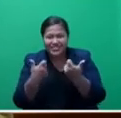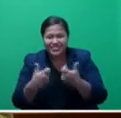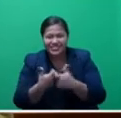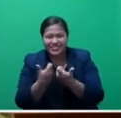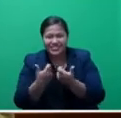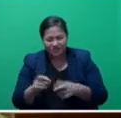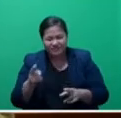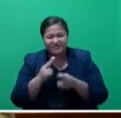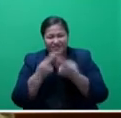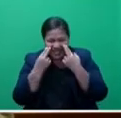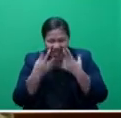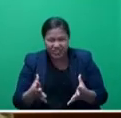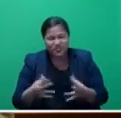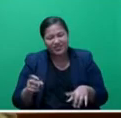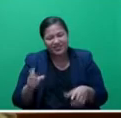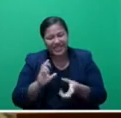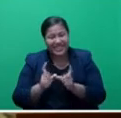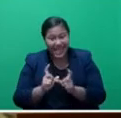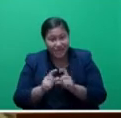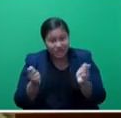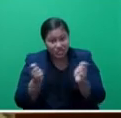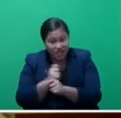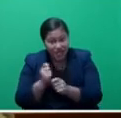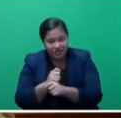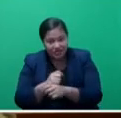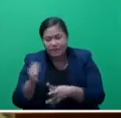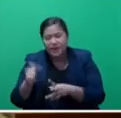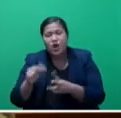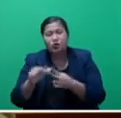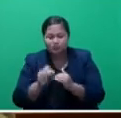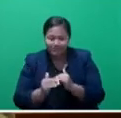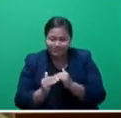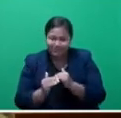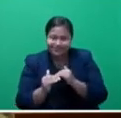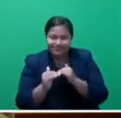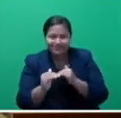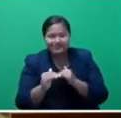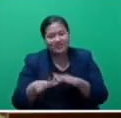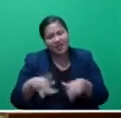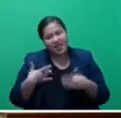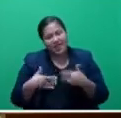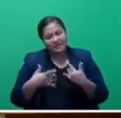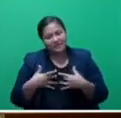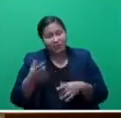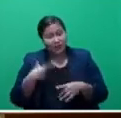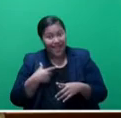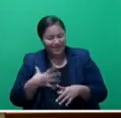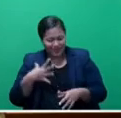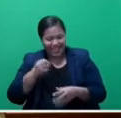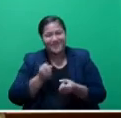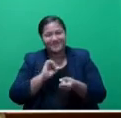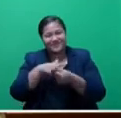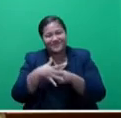disasters and the impact of climate change, but also to sustain their livelihood with the impact of the